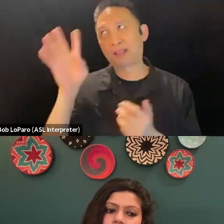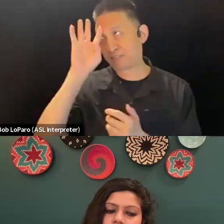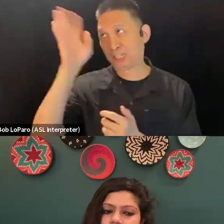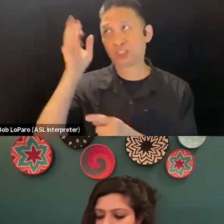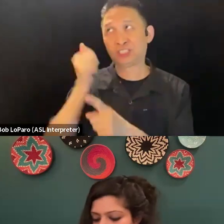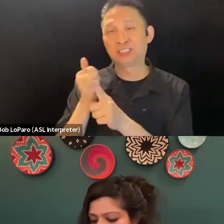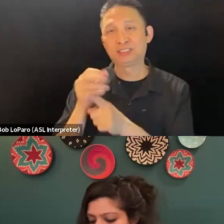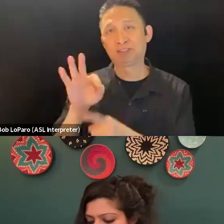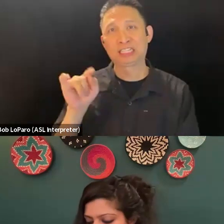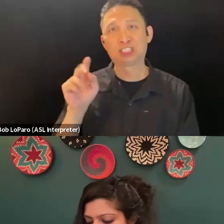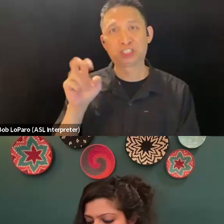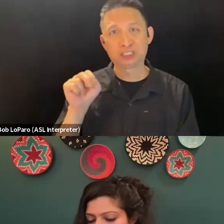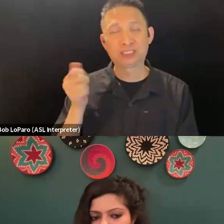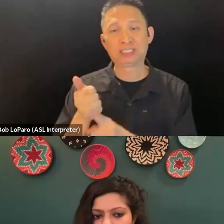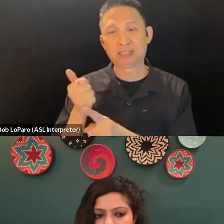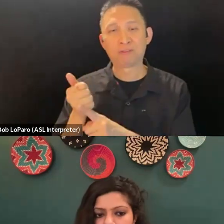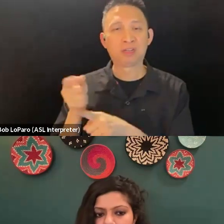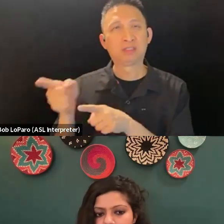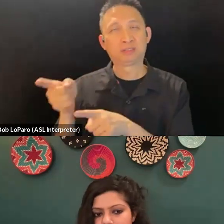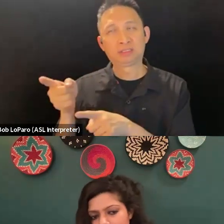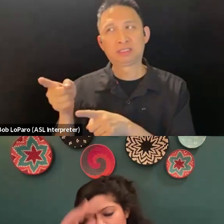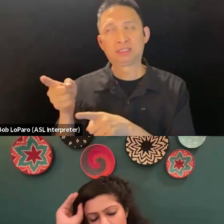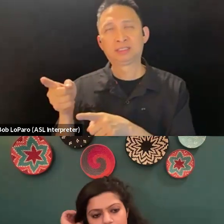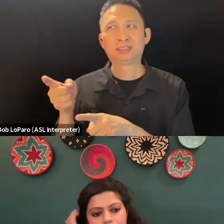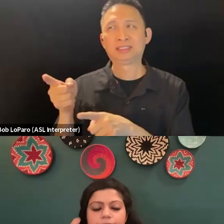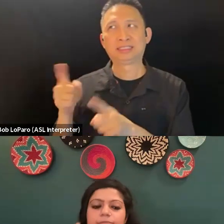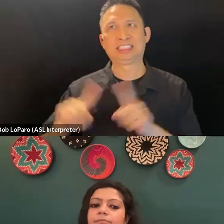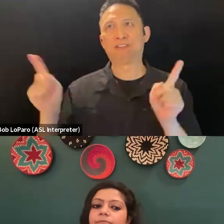Shaunak, would you like to describe yourself? Yeah,